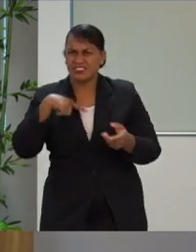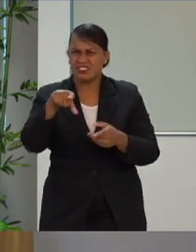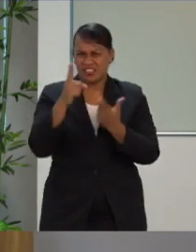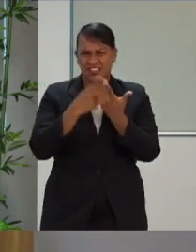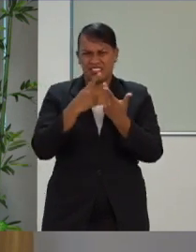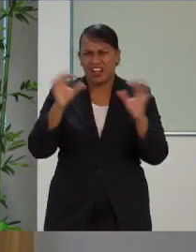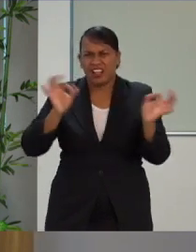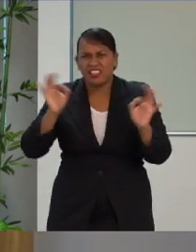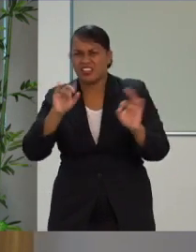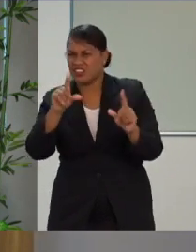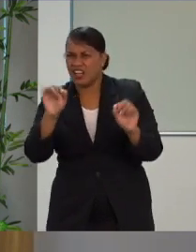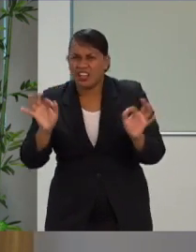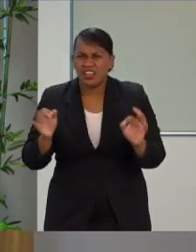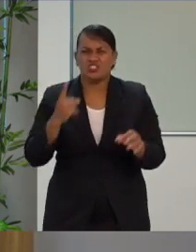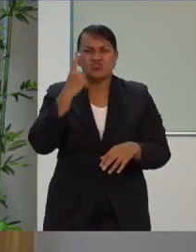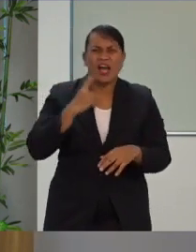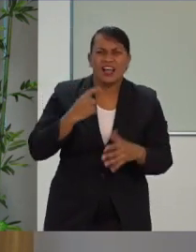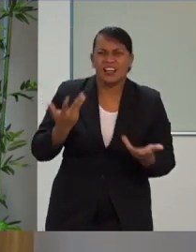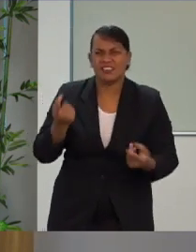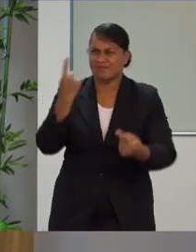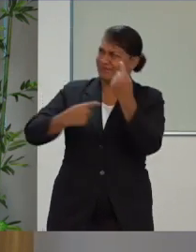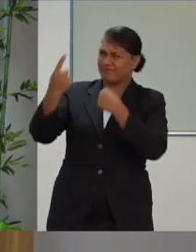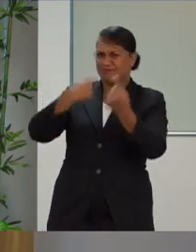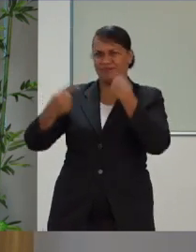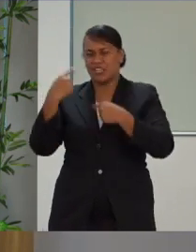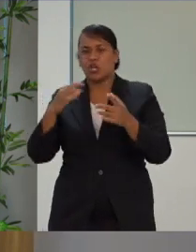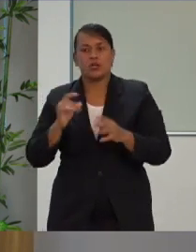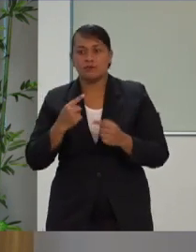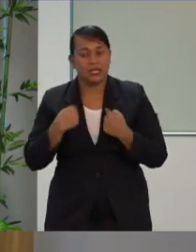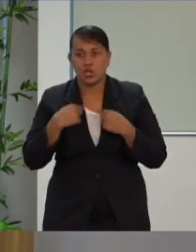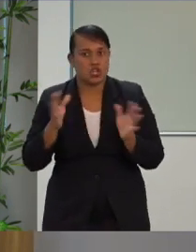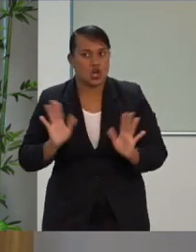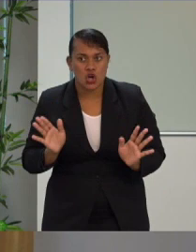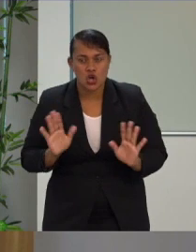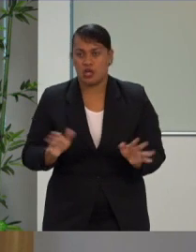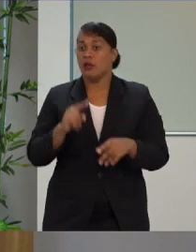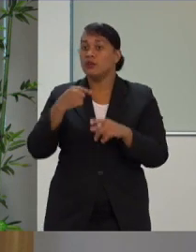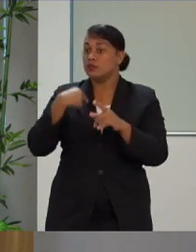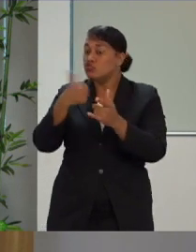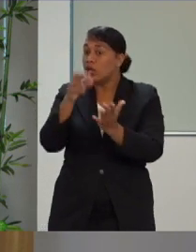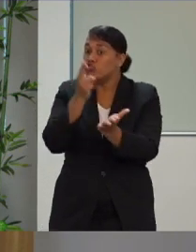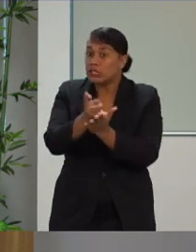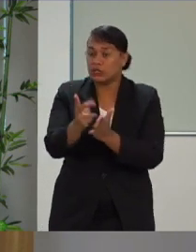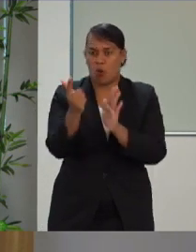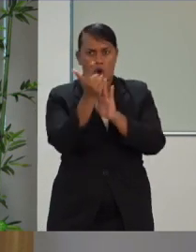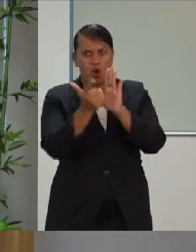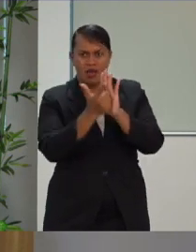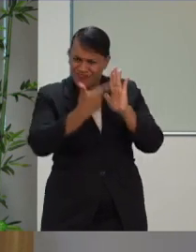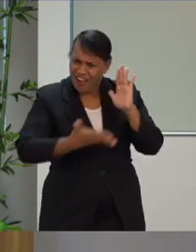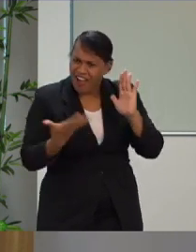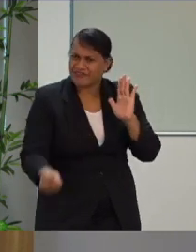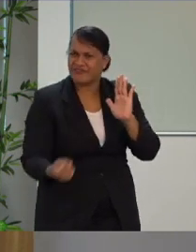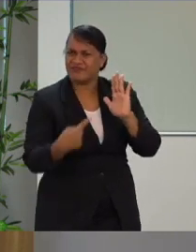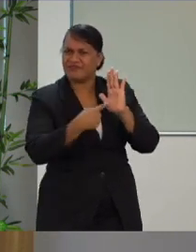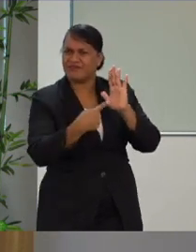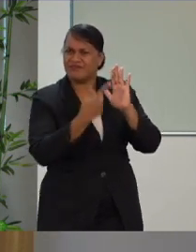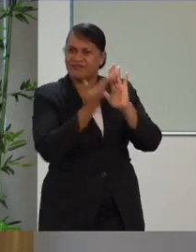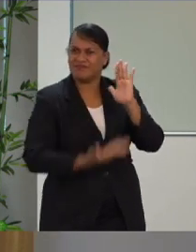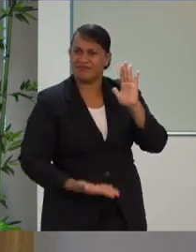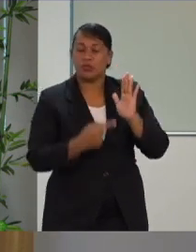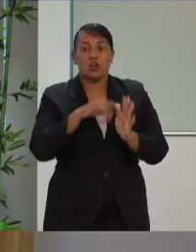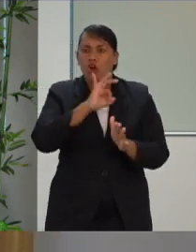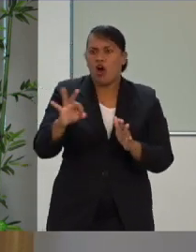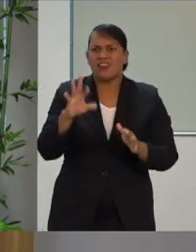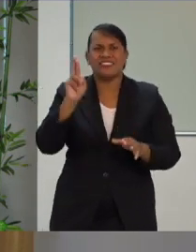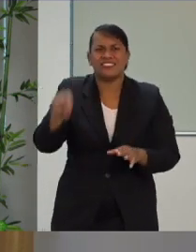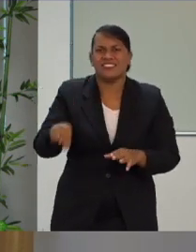gain attention and be relevant. The reality of the matter is that many laws actually are applied when they're not necessarily gazetted.